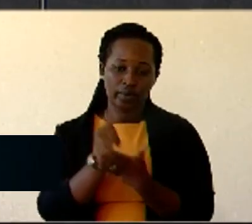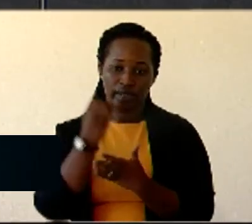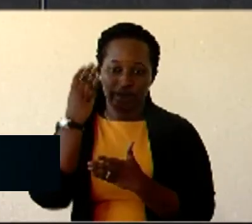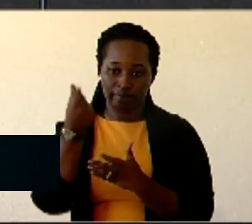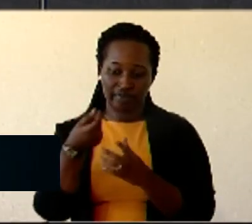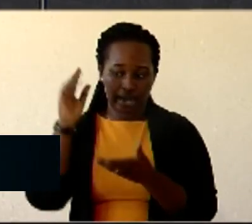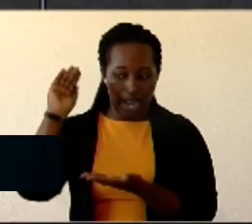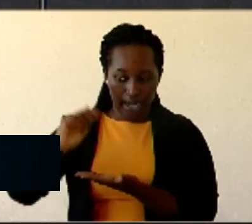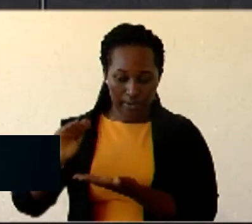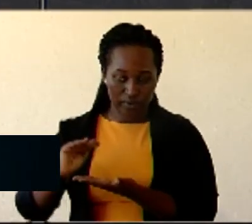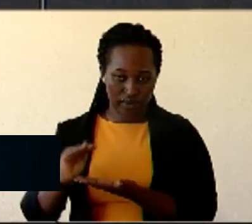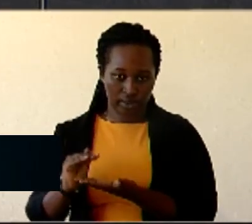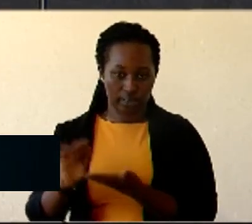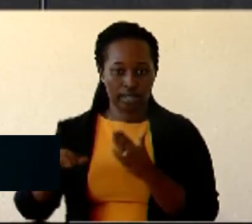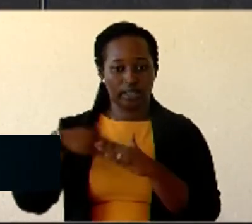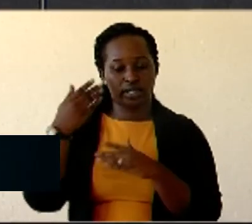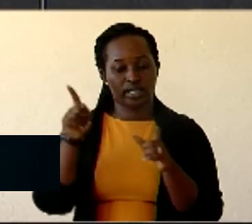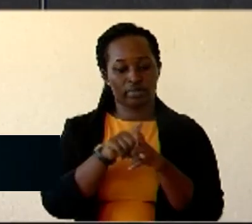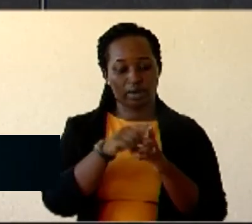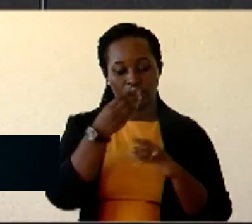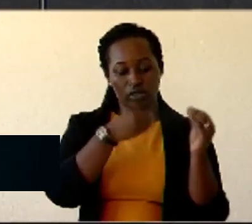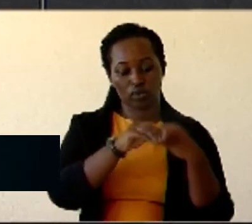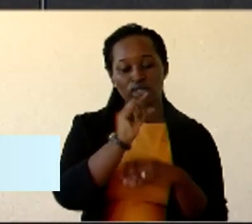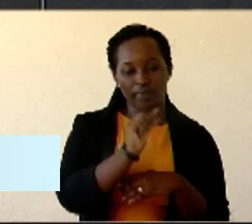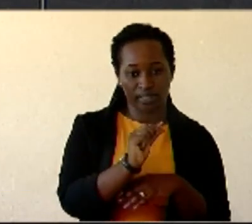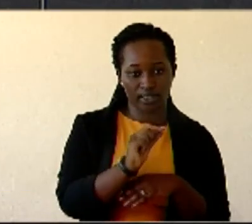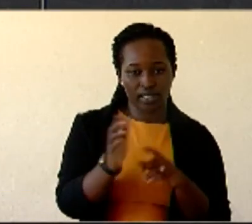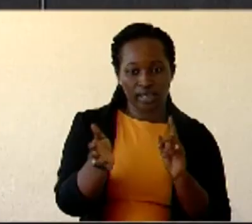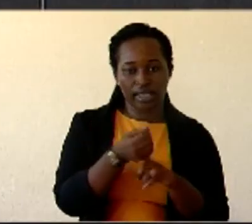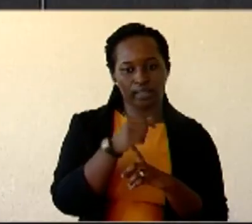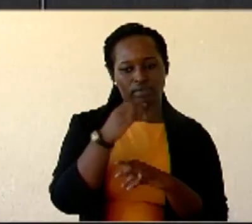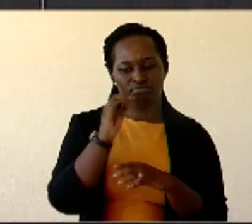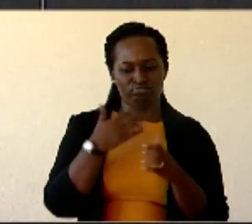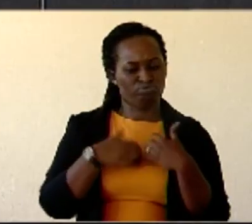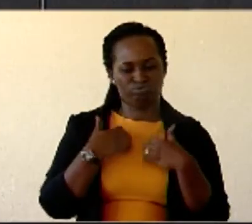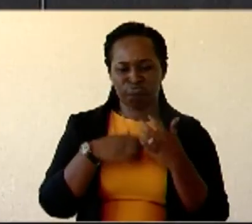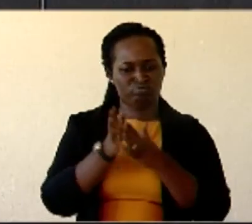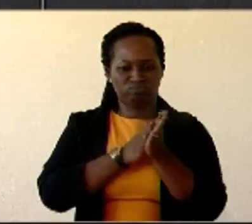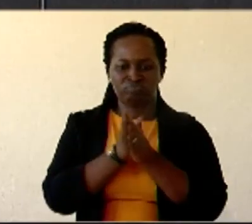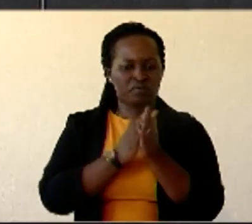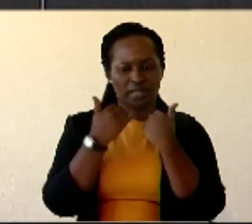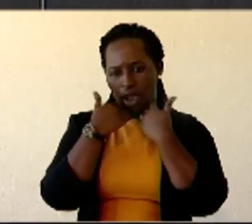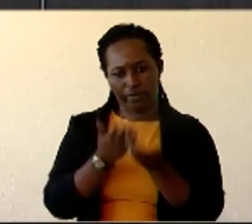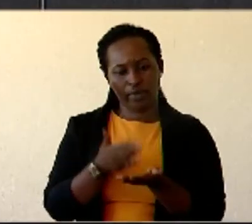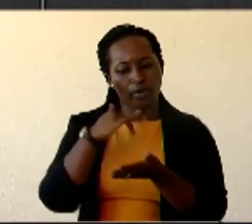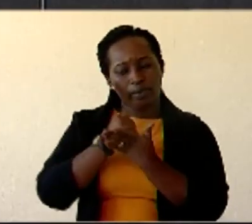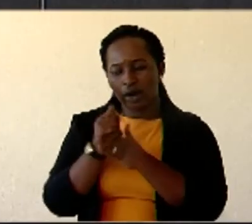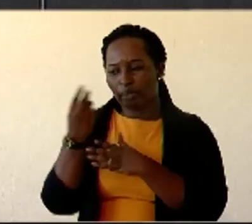price reduces, then they will supply less. They get less motivation to take more to the market. So you can